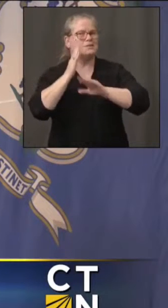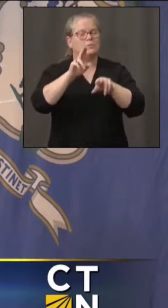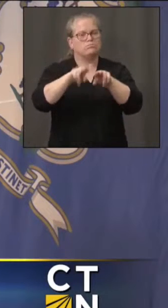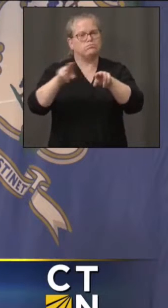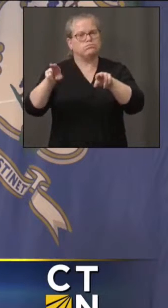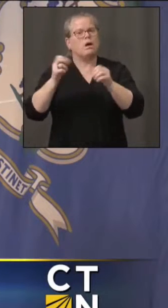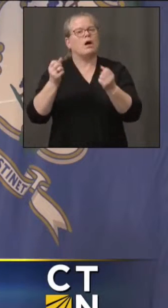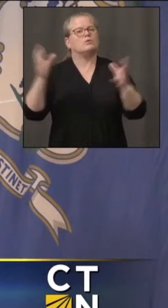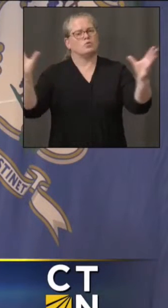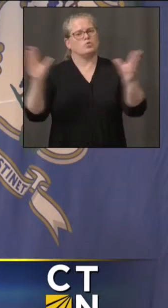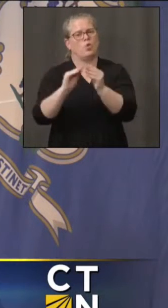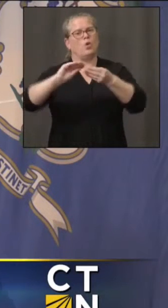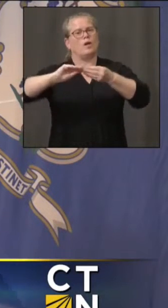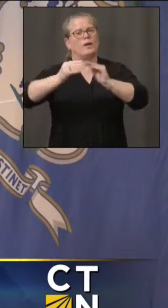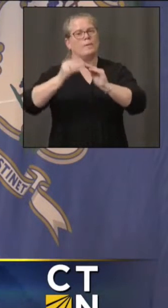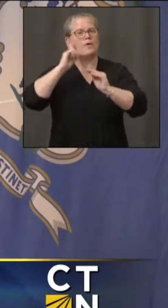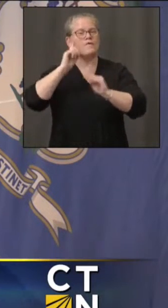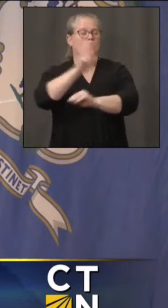Connecticut?